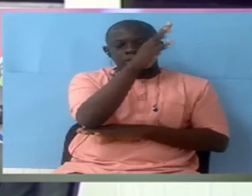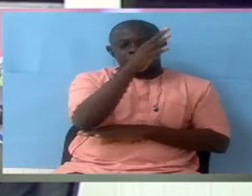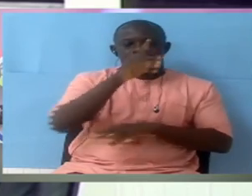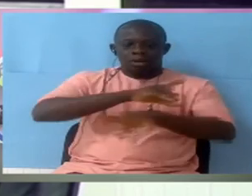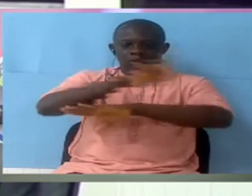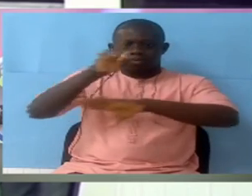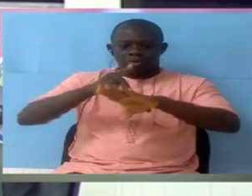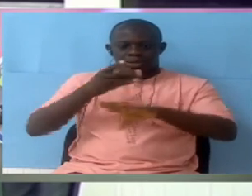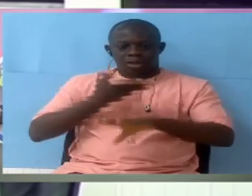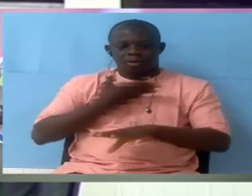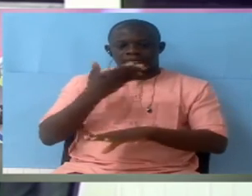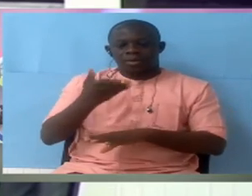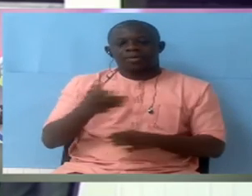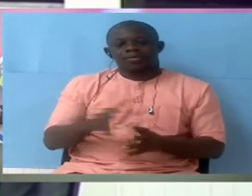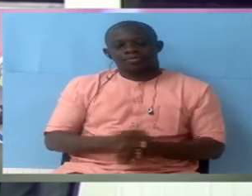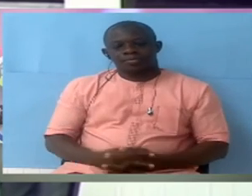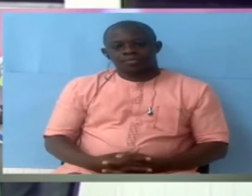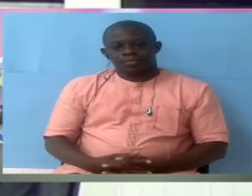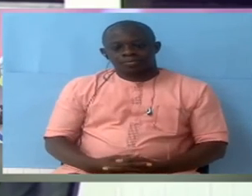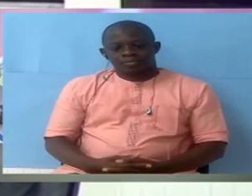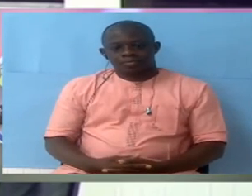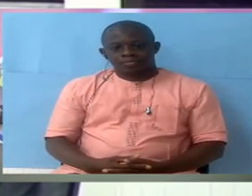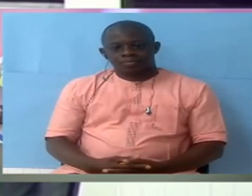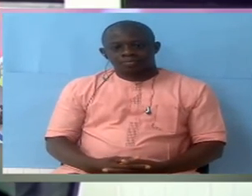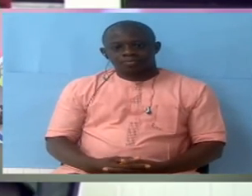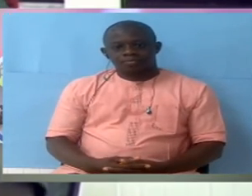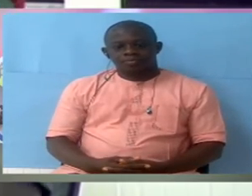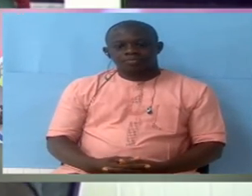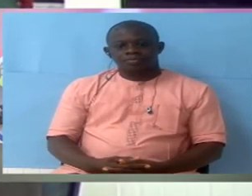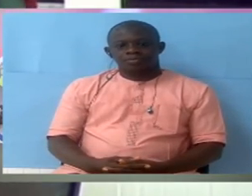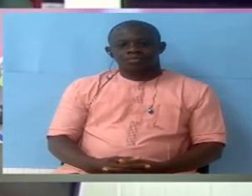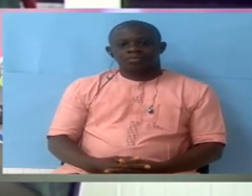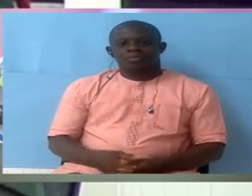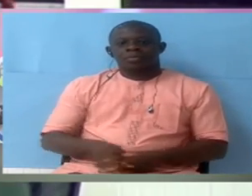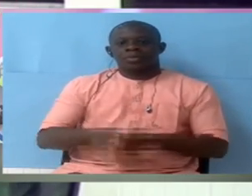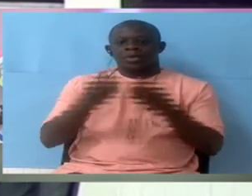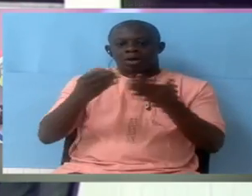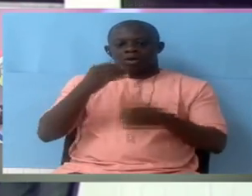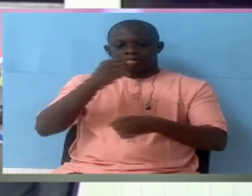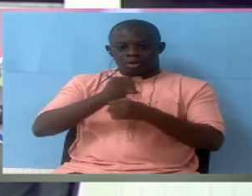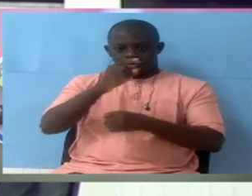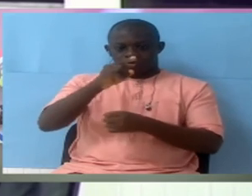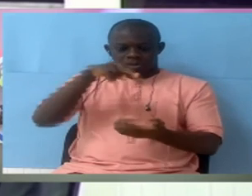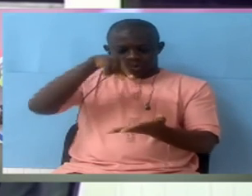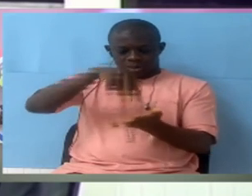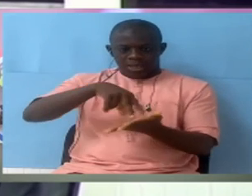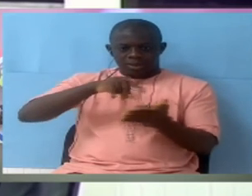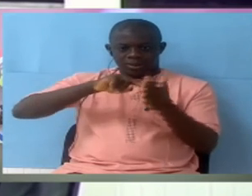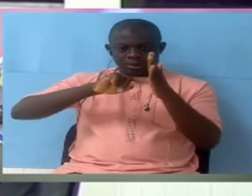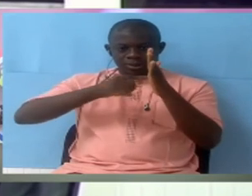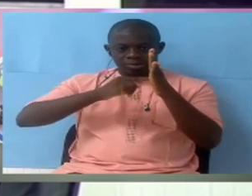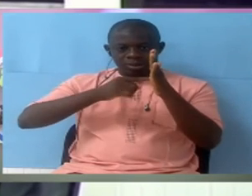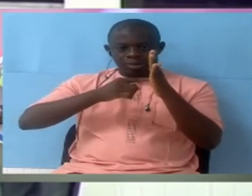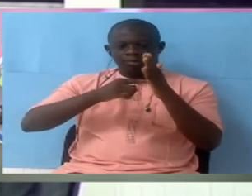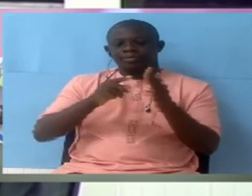ganaw taax bi amna ay garab yu fa nekk. And then they will put you in the middle. Dañ la def ci digga ba.